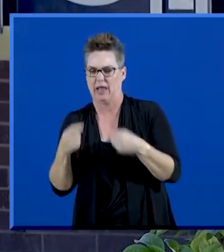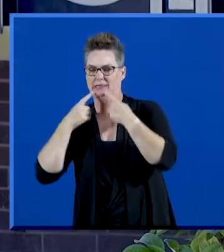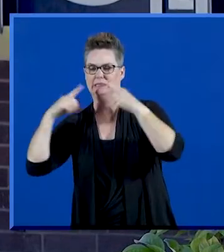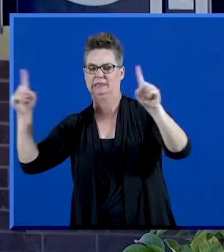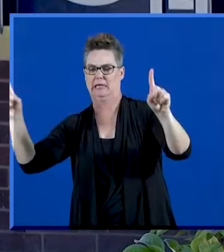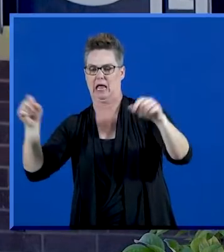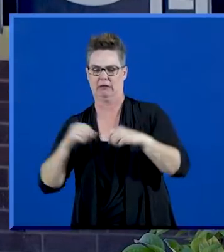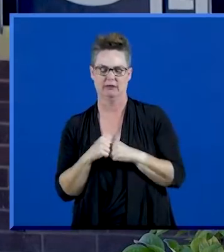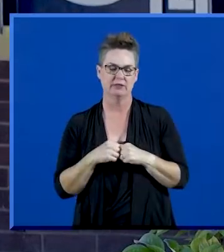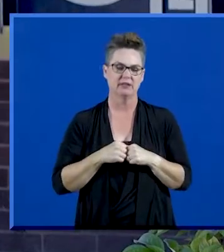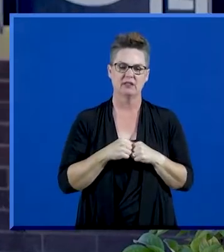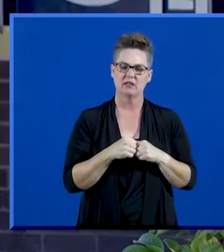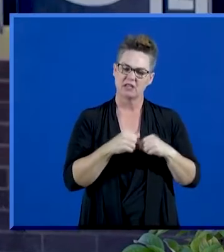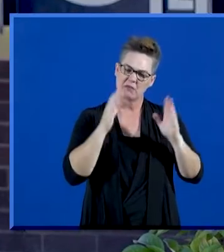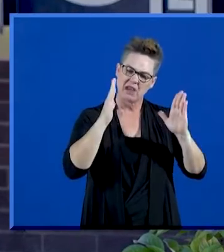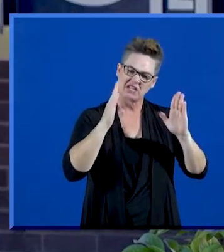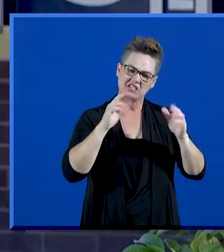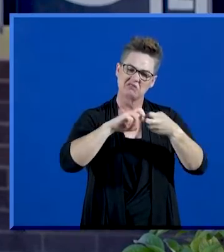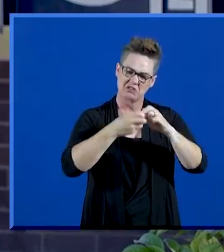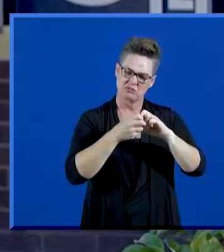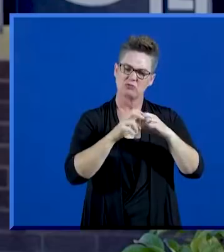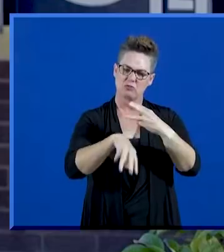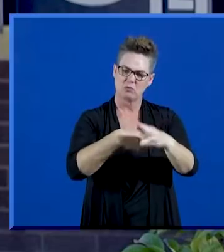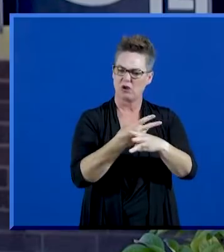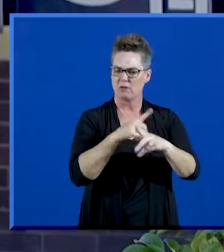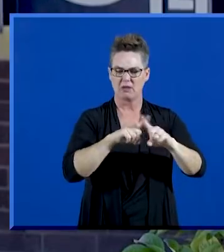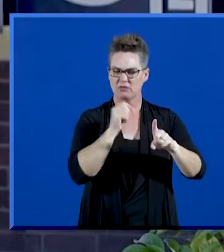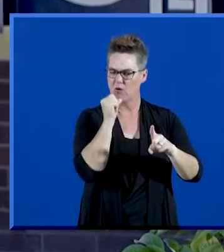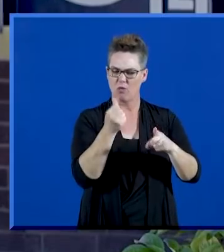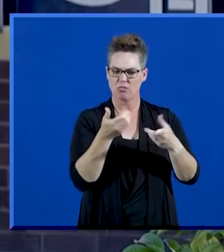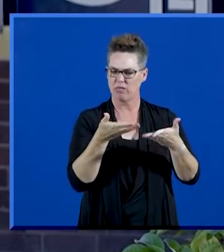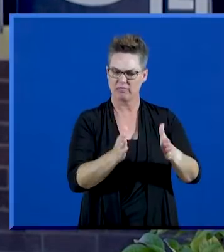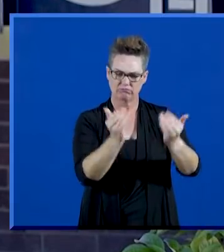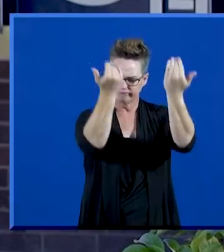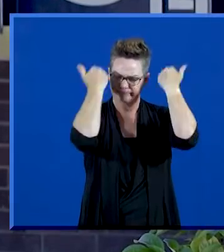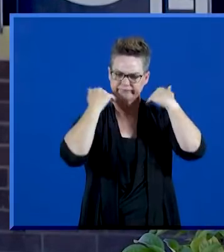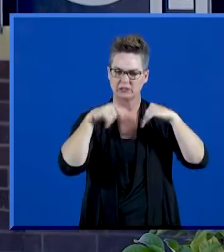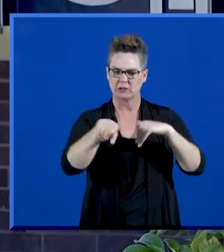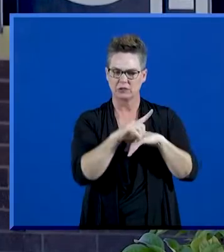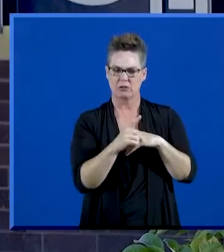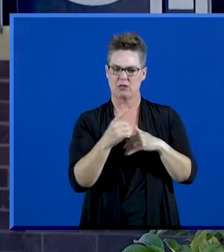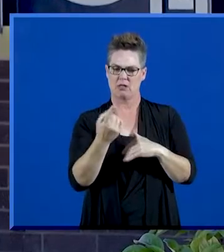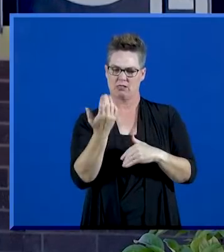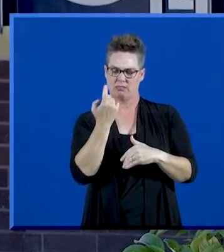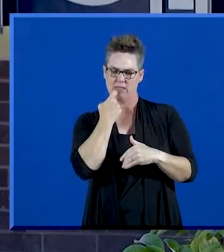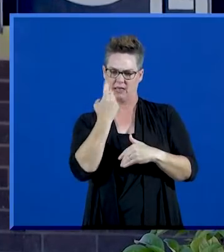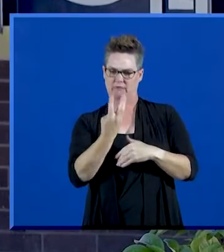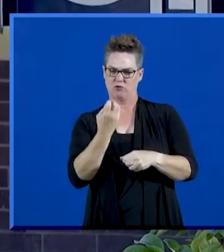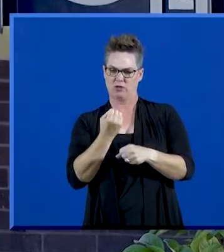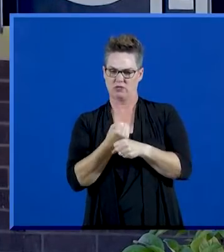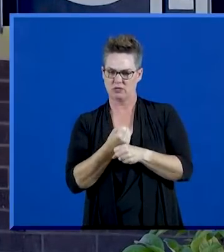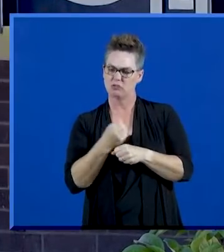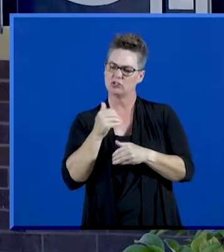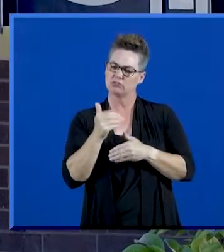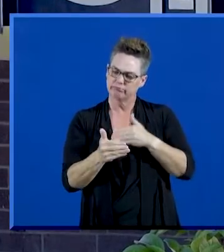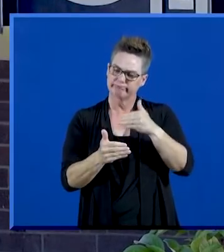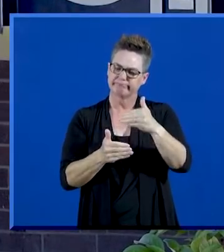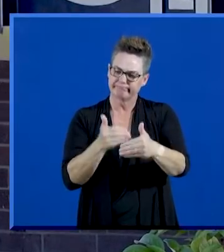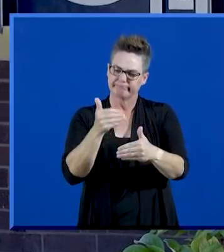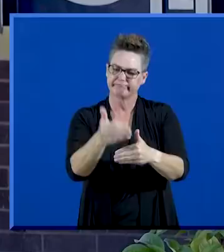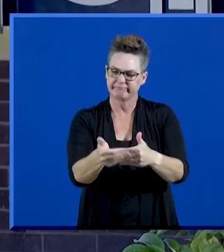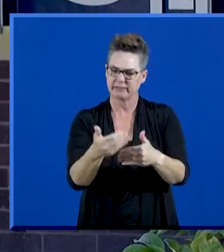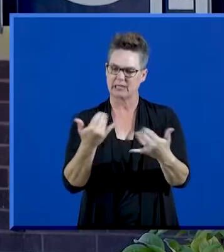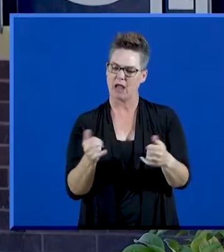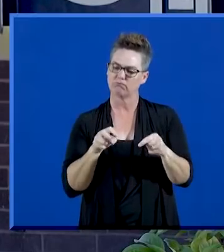and succeed at. I want all of you to pay attention to the issues of the world, but don't let them consume you. The last 4 years have been a